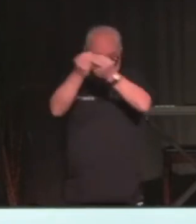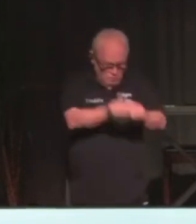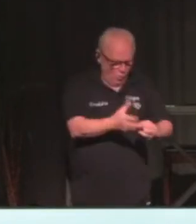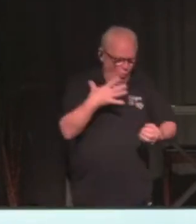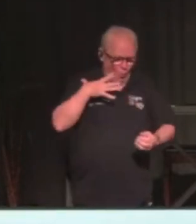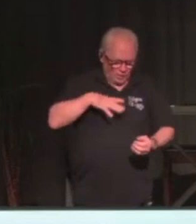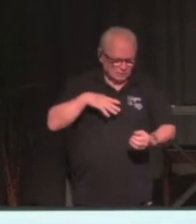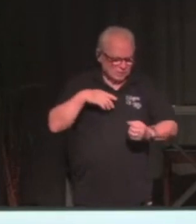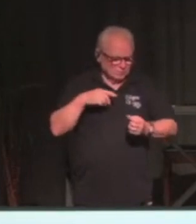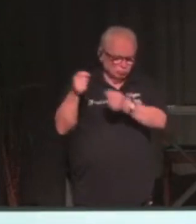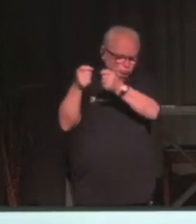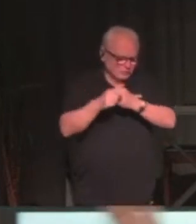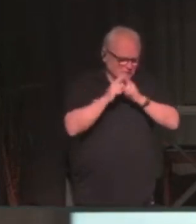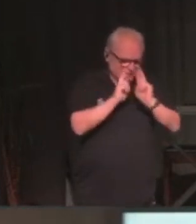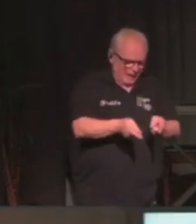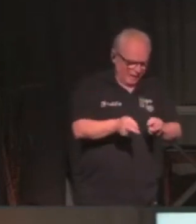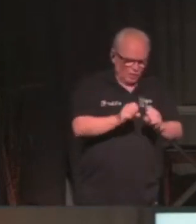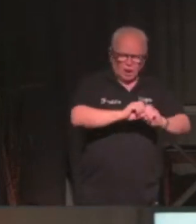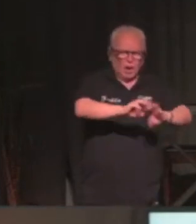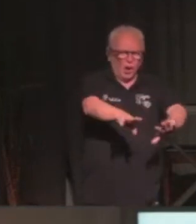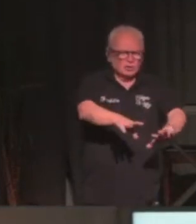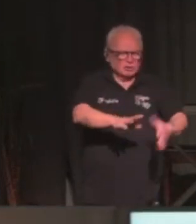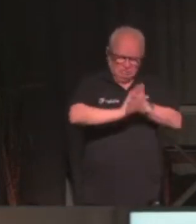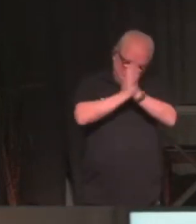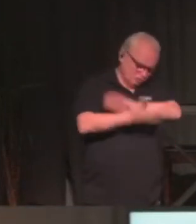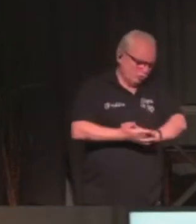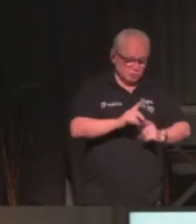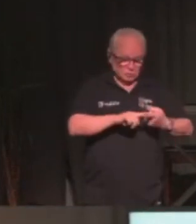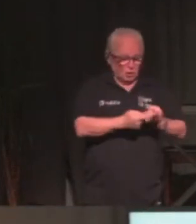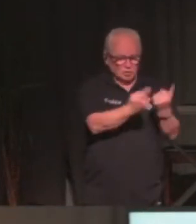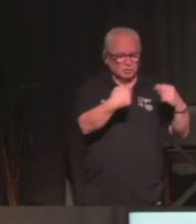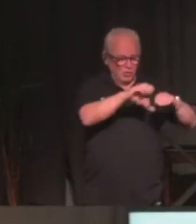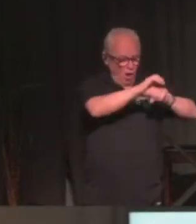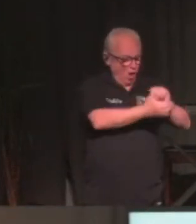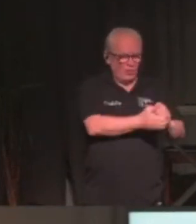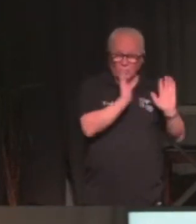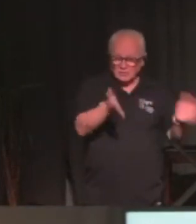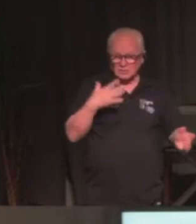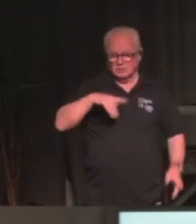death, loss, and destruction to us and to planet Earth.